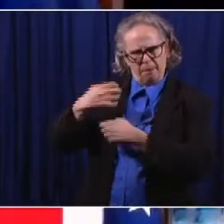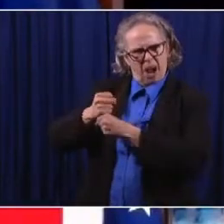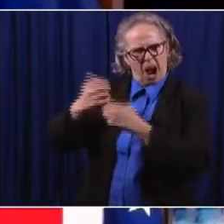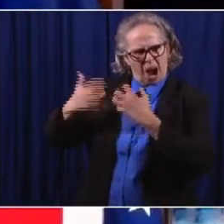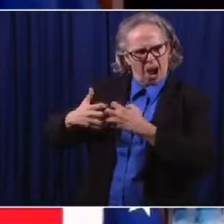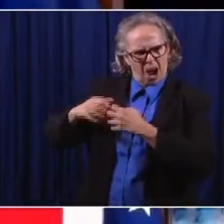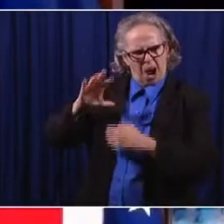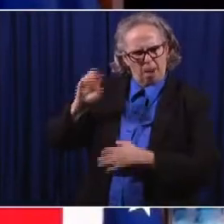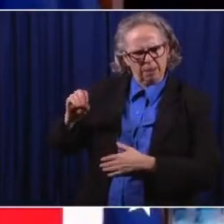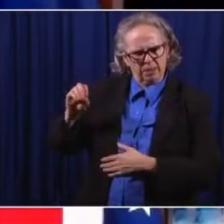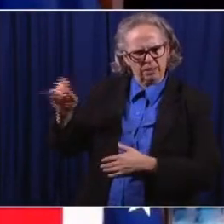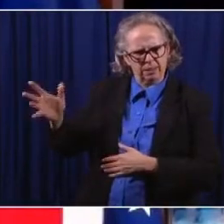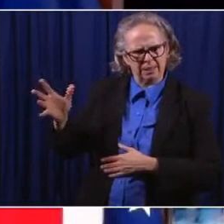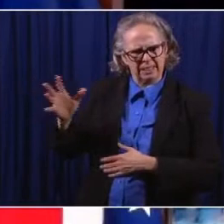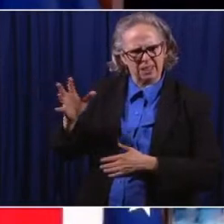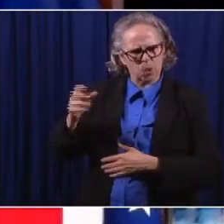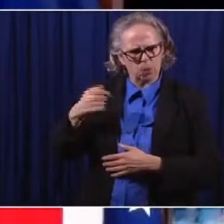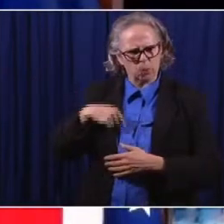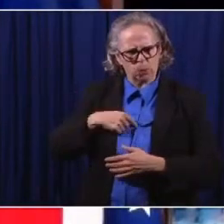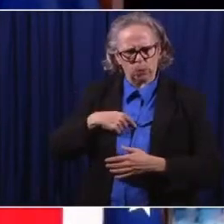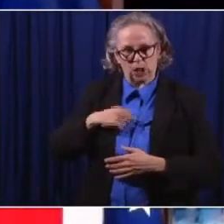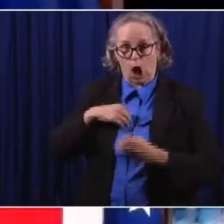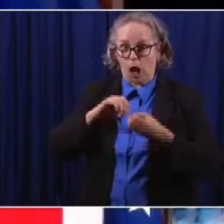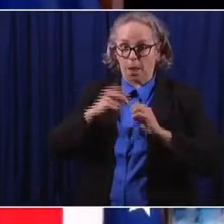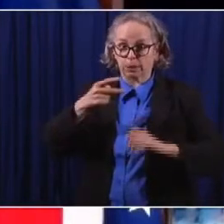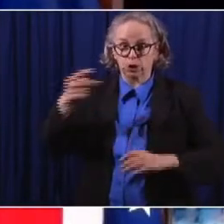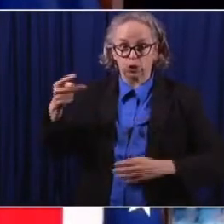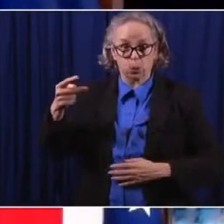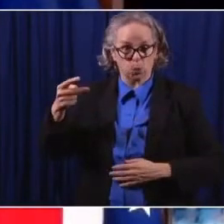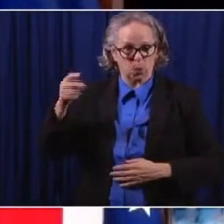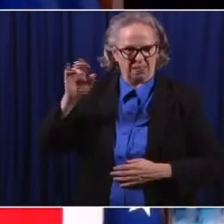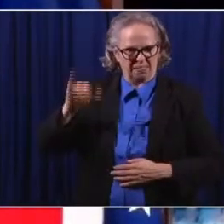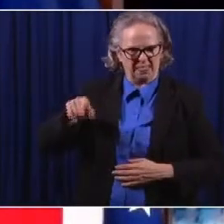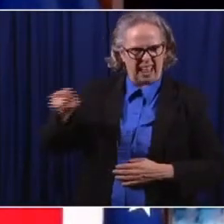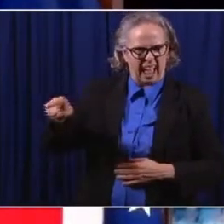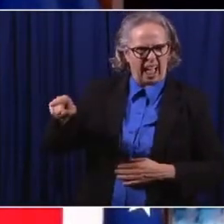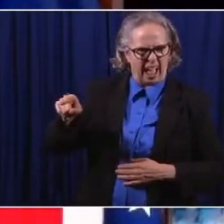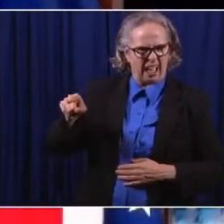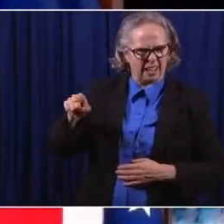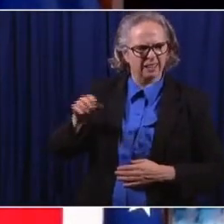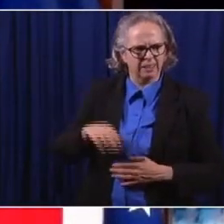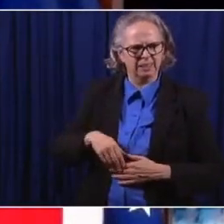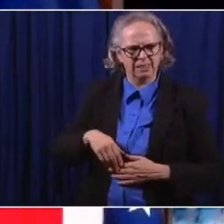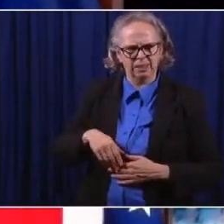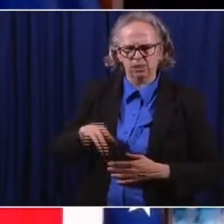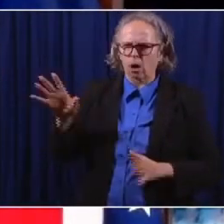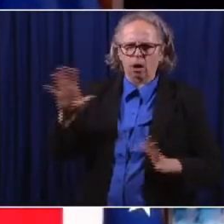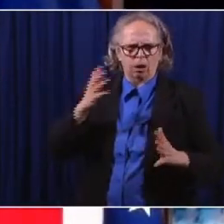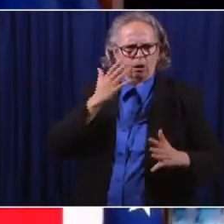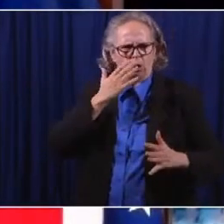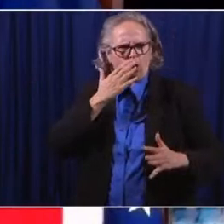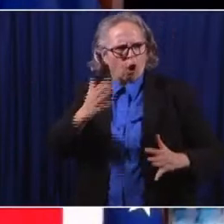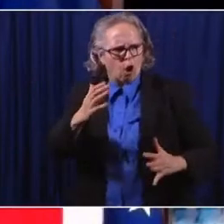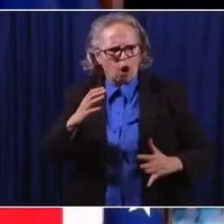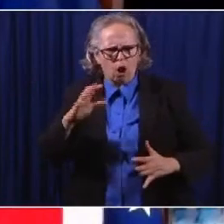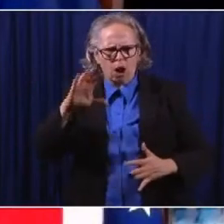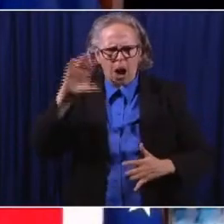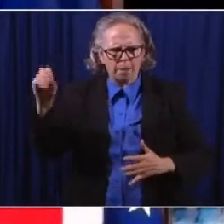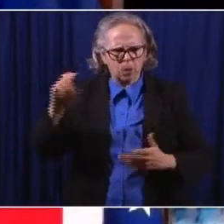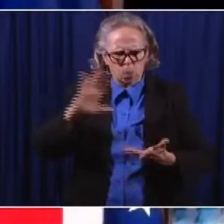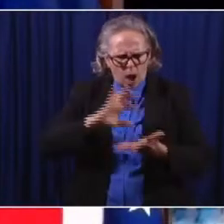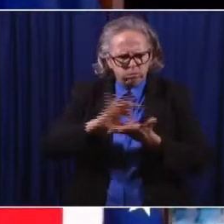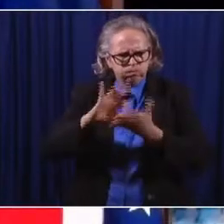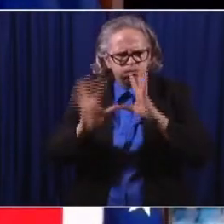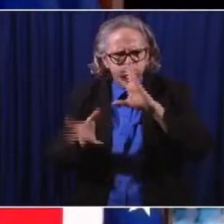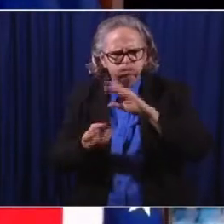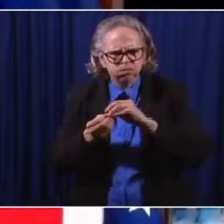Attractiveness rating, I should say. We got high scores for our tax policy and our infrastructure. But another piece of good